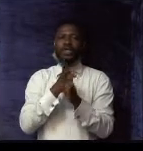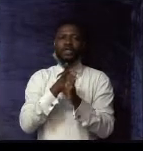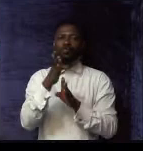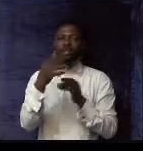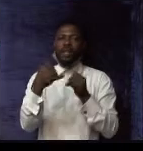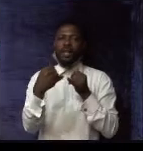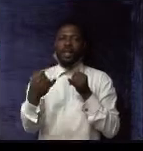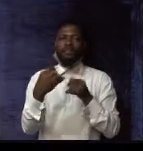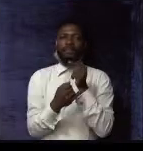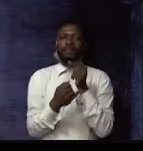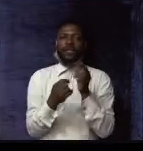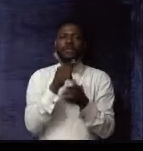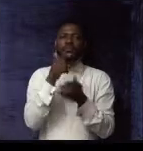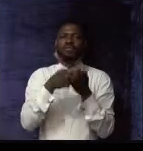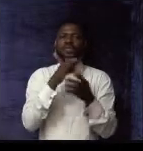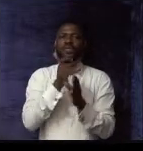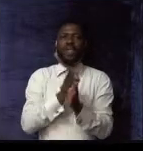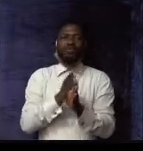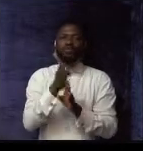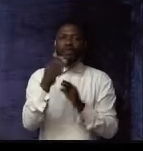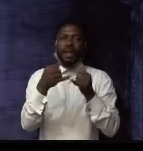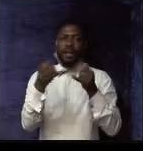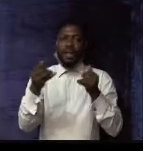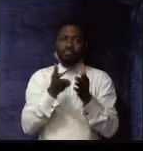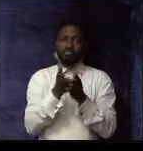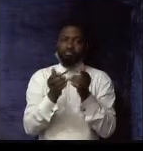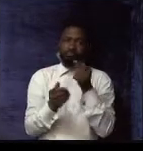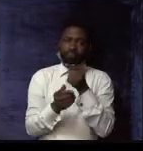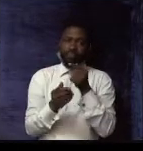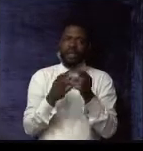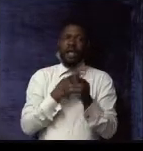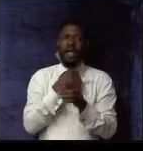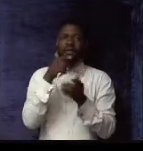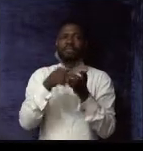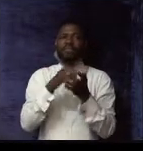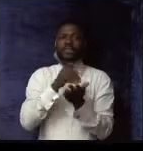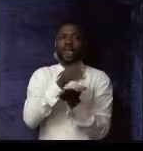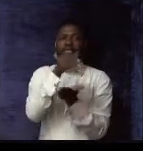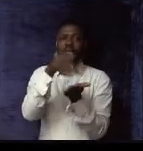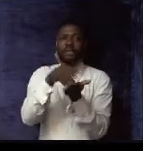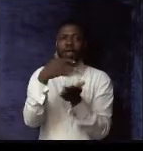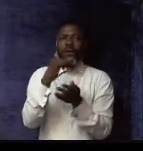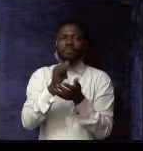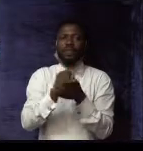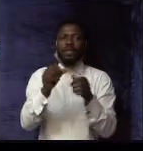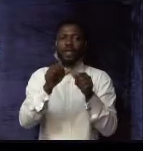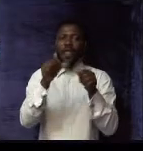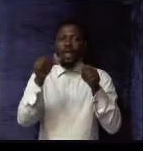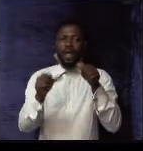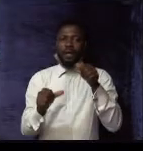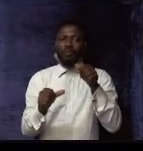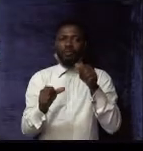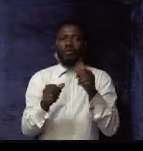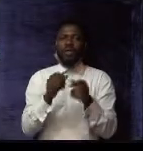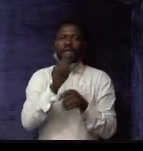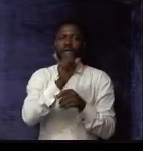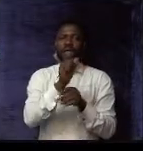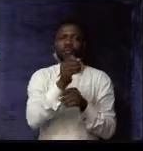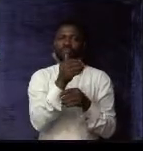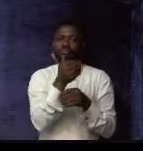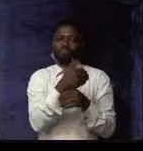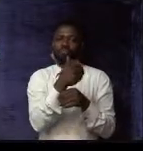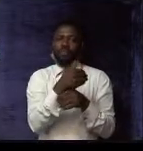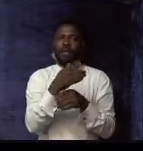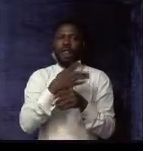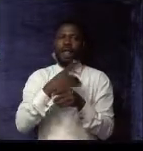are on a straight line. This is the straight line right here, and this is the center of that angle. Now